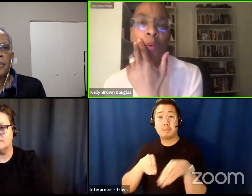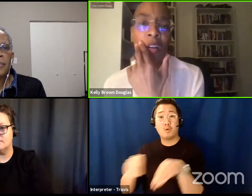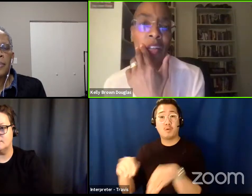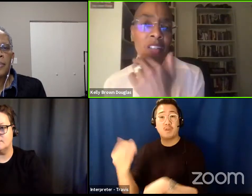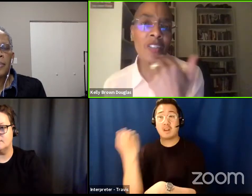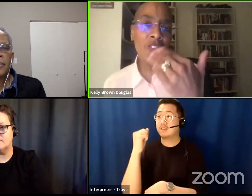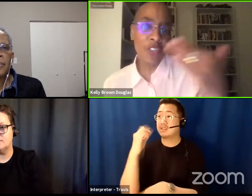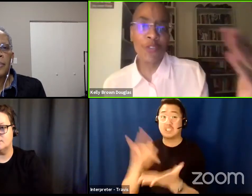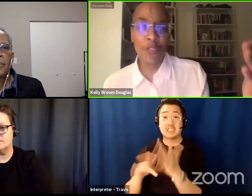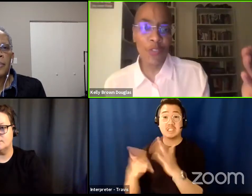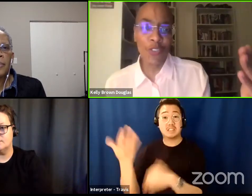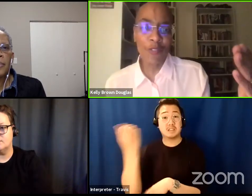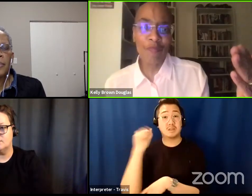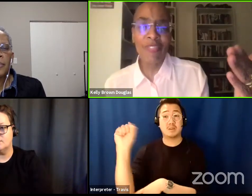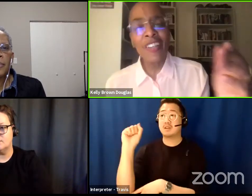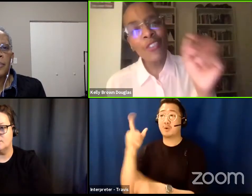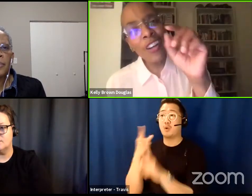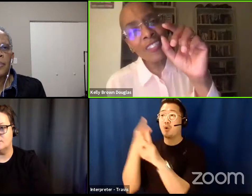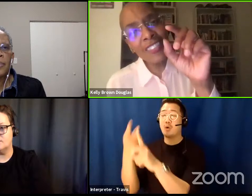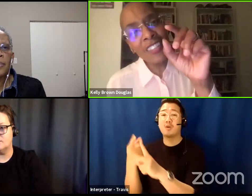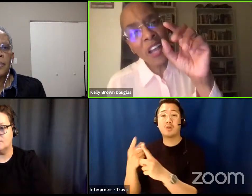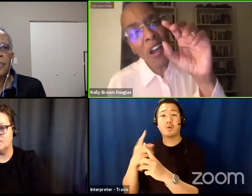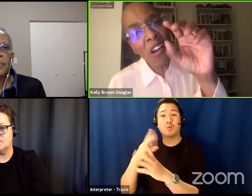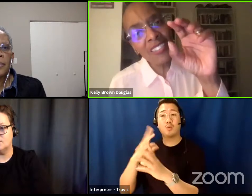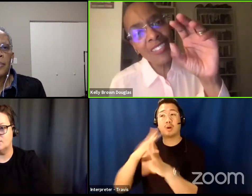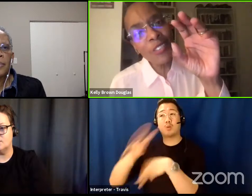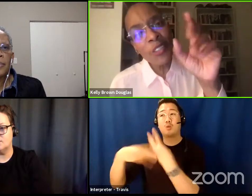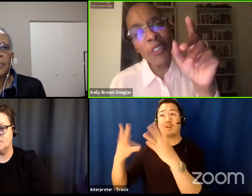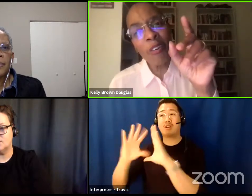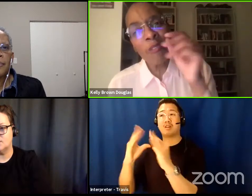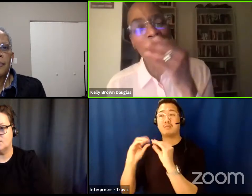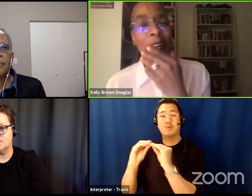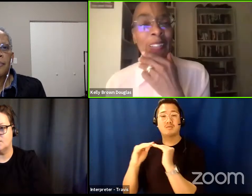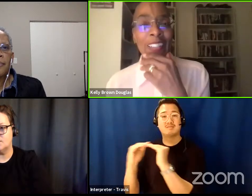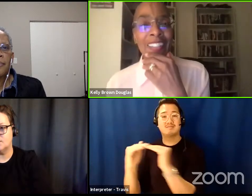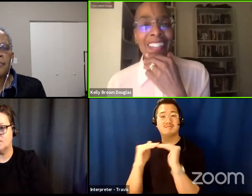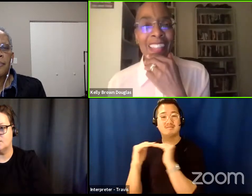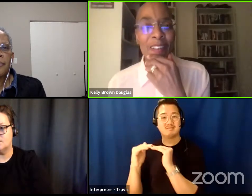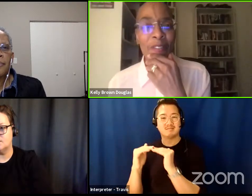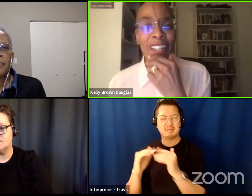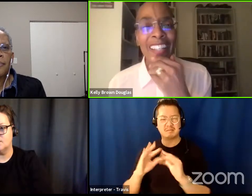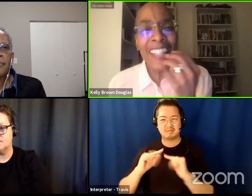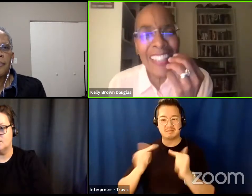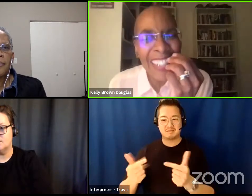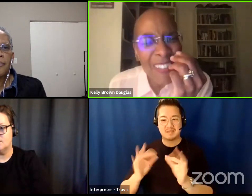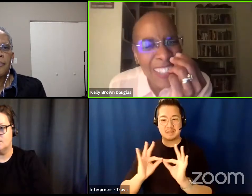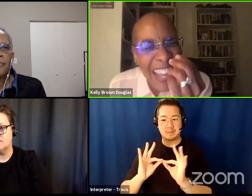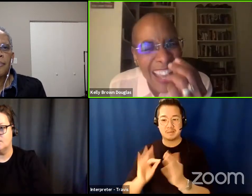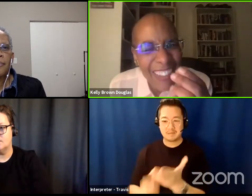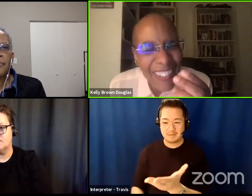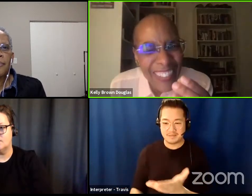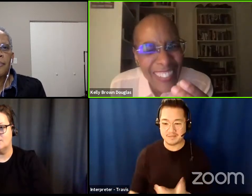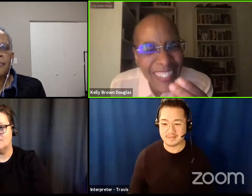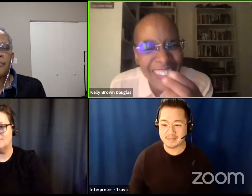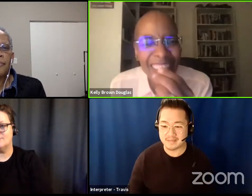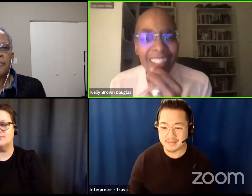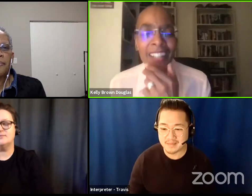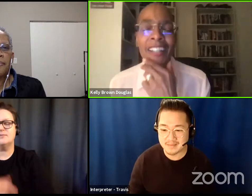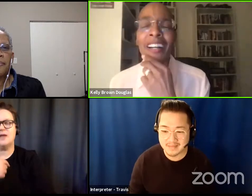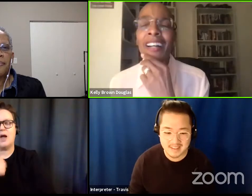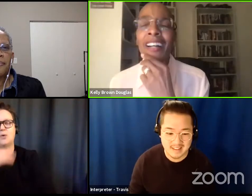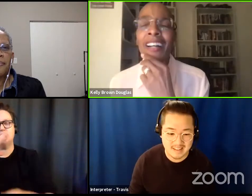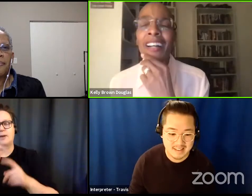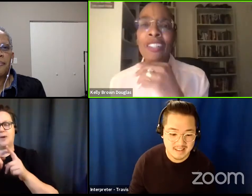a more just future. So I'll just talk about it that way. And then I want to add on just